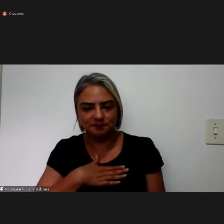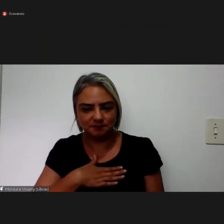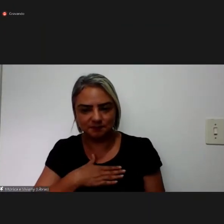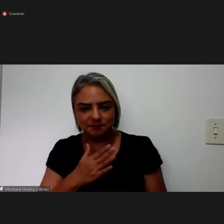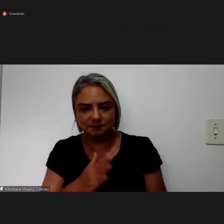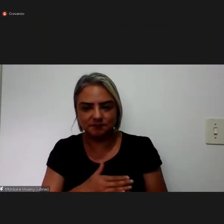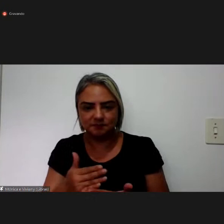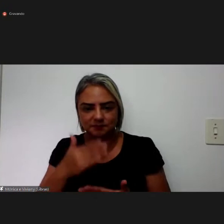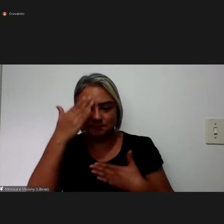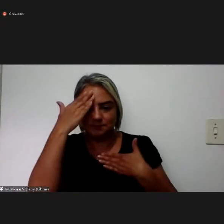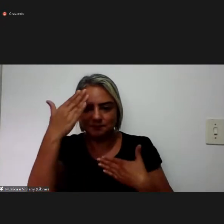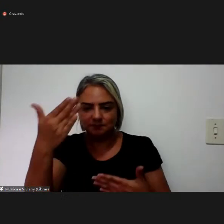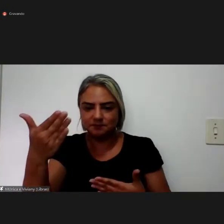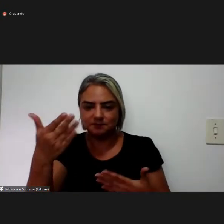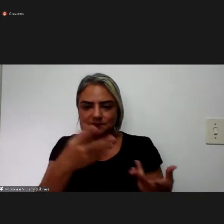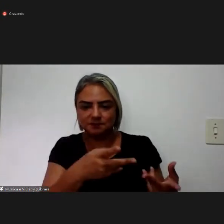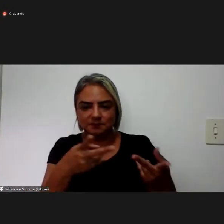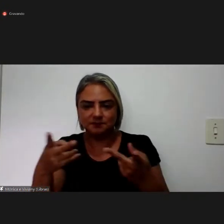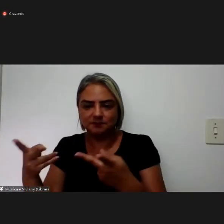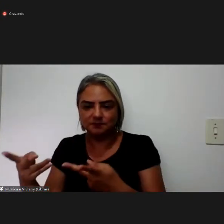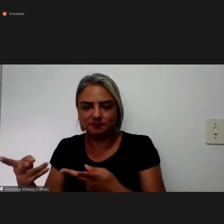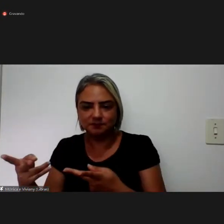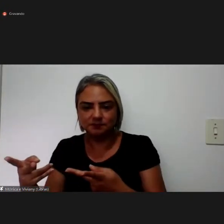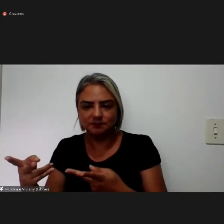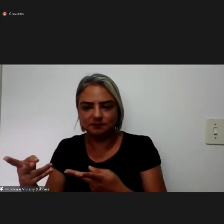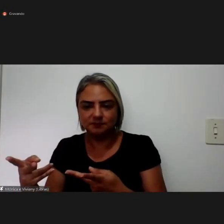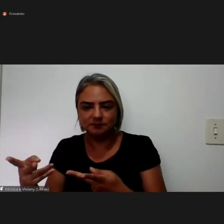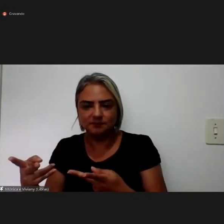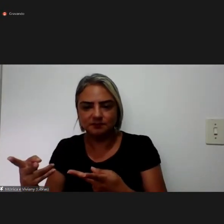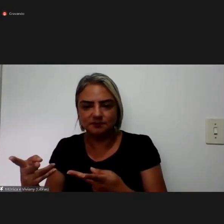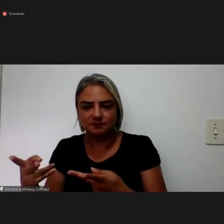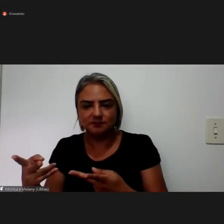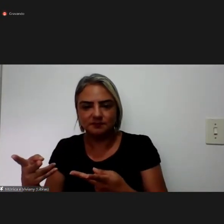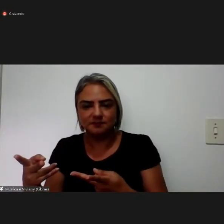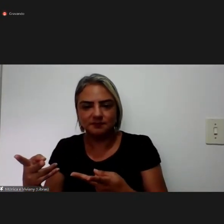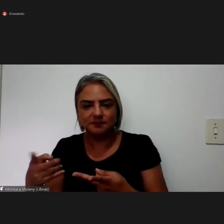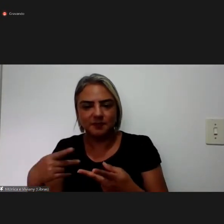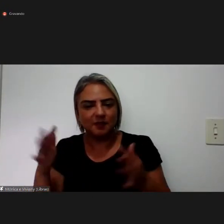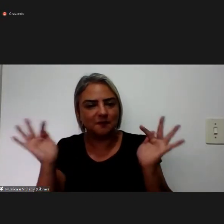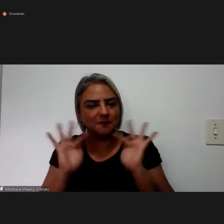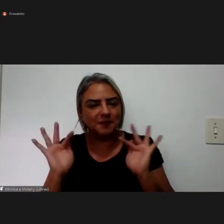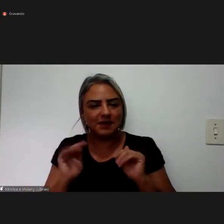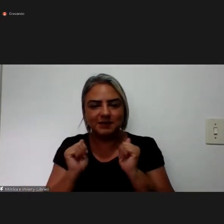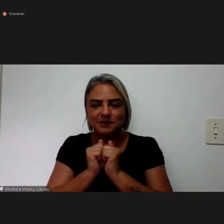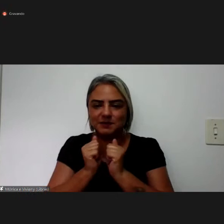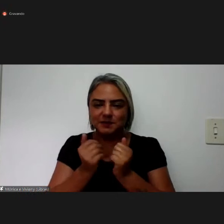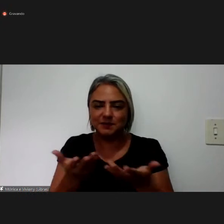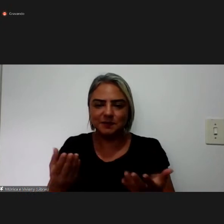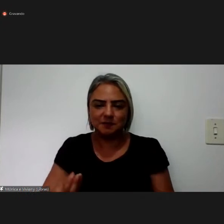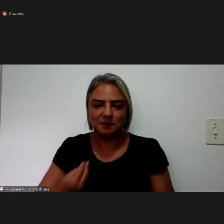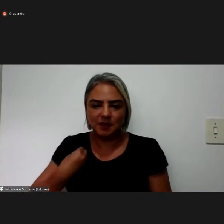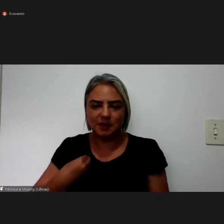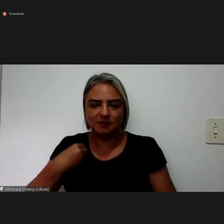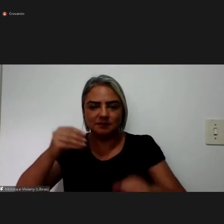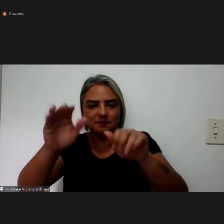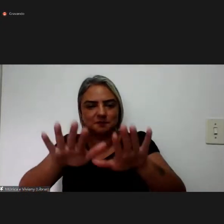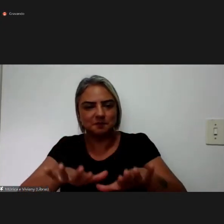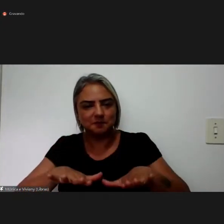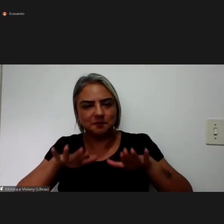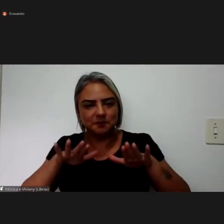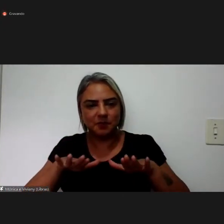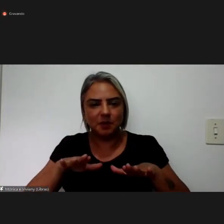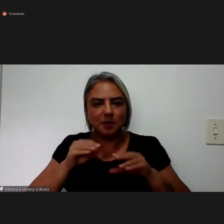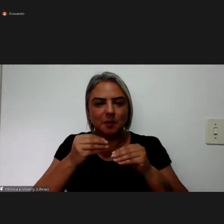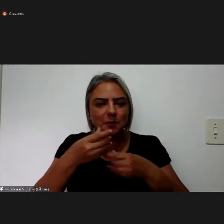So I would like to thank this invitation. Very glad to be here with